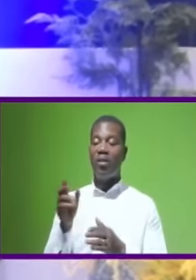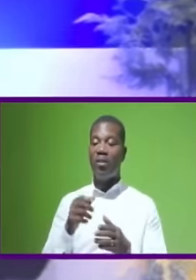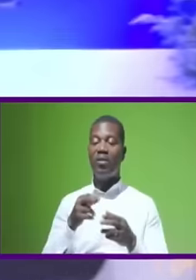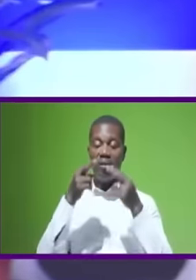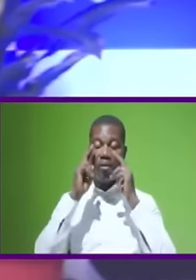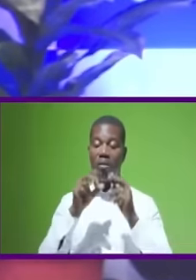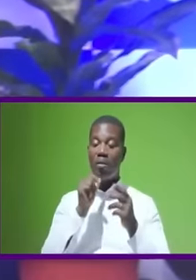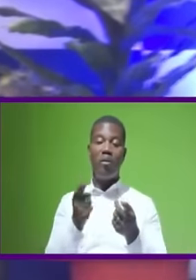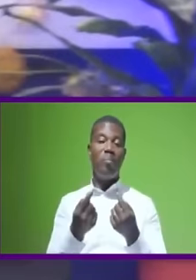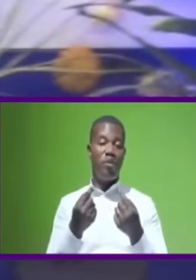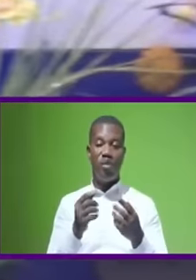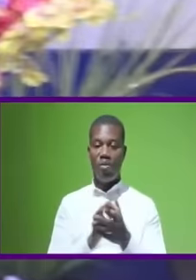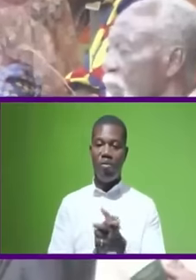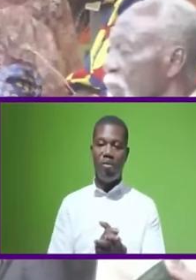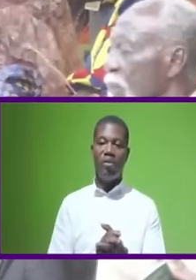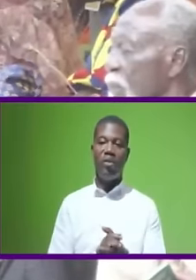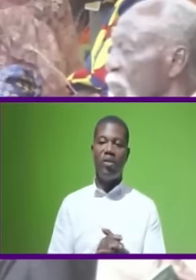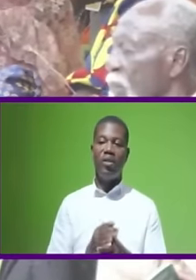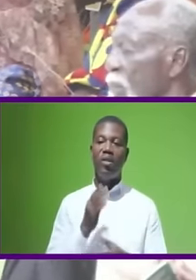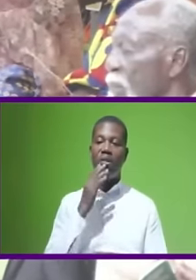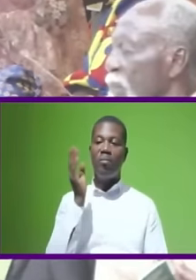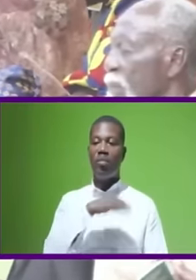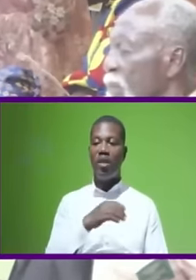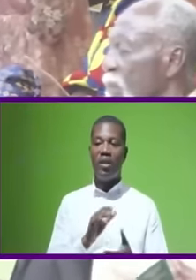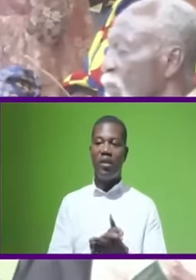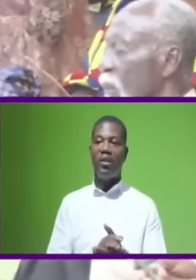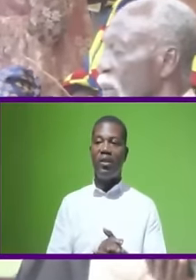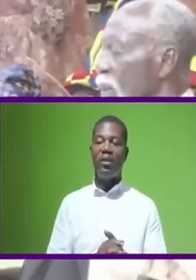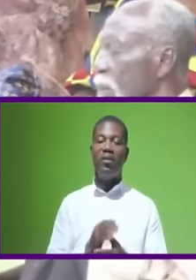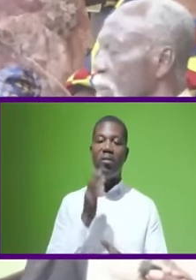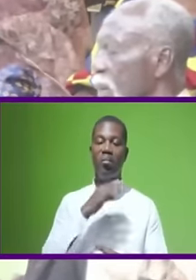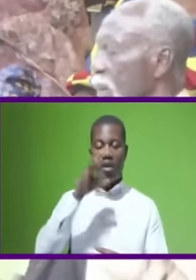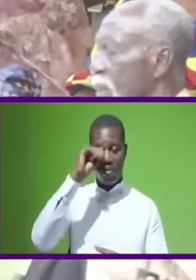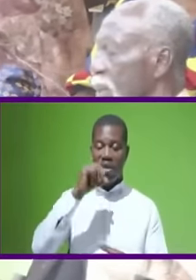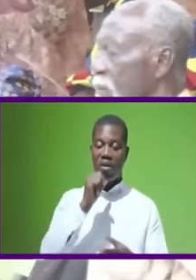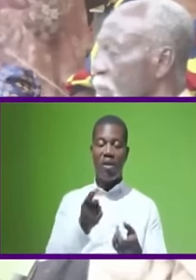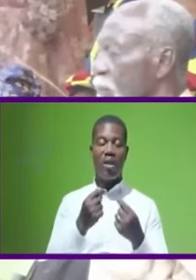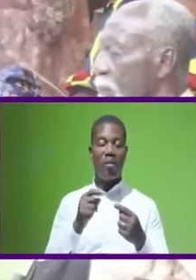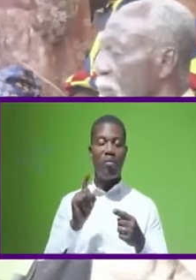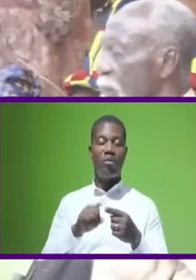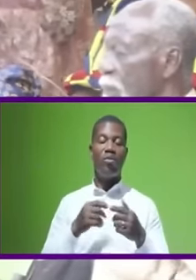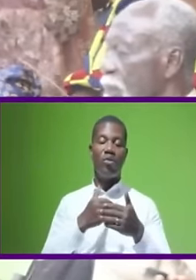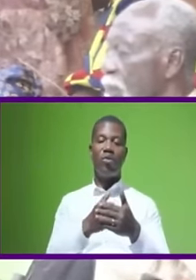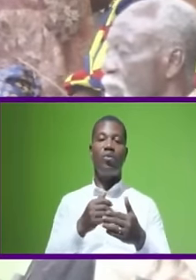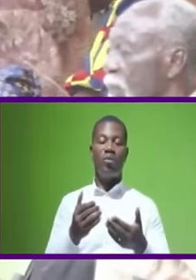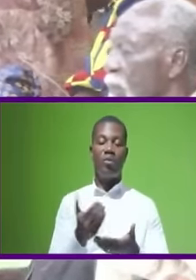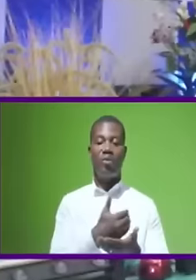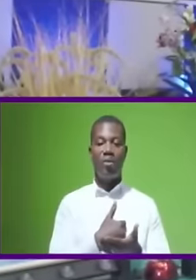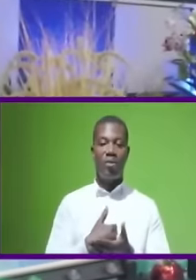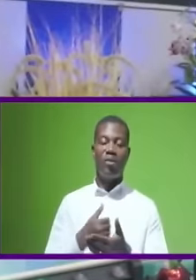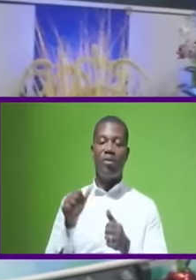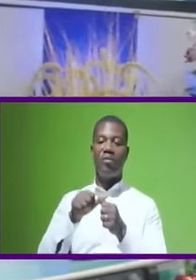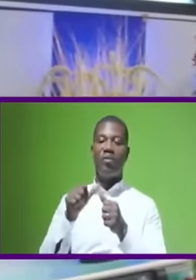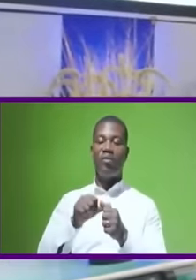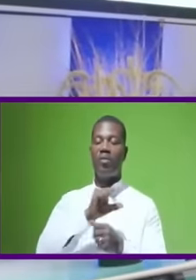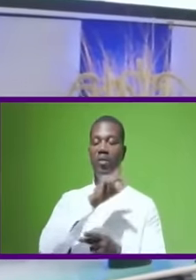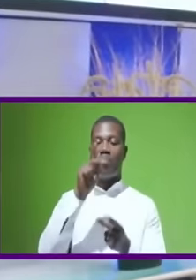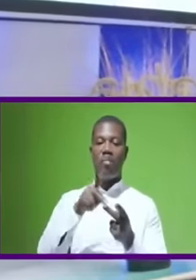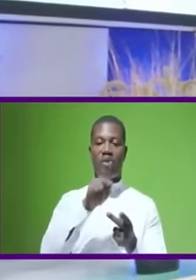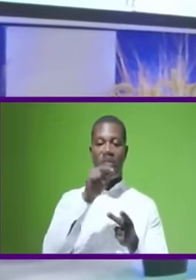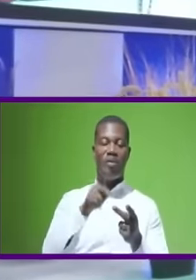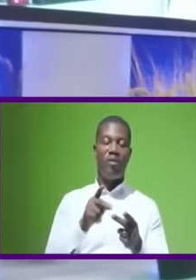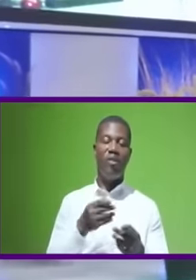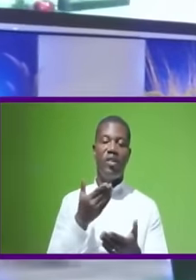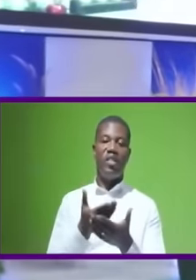deal. I do the one in the Pabon from my home deal. Nabribia may come and come. Yes,